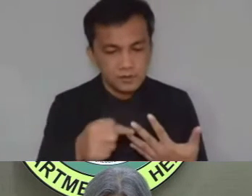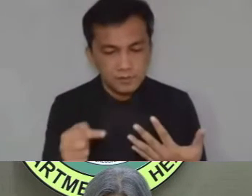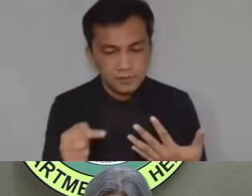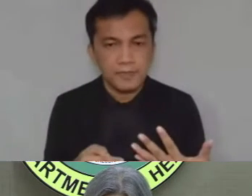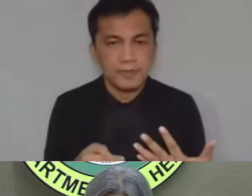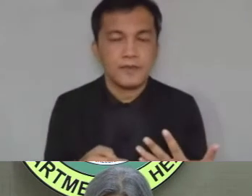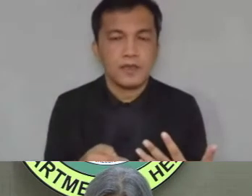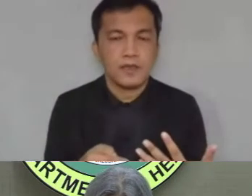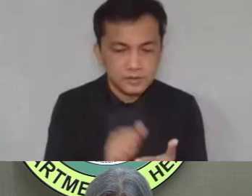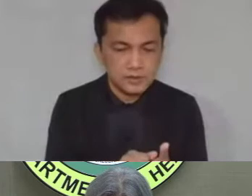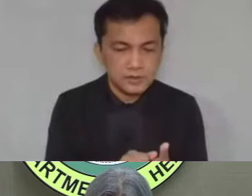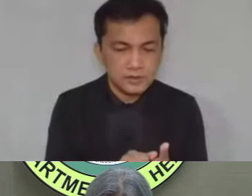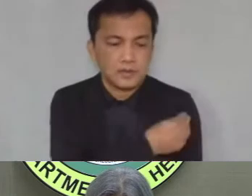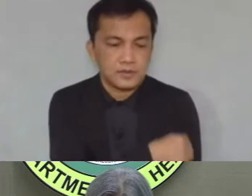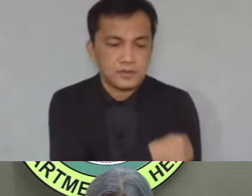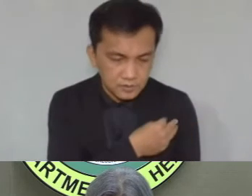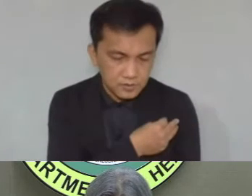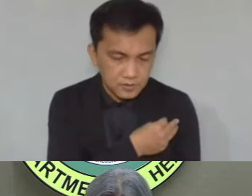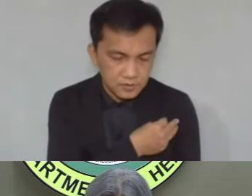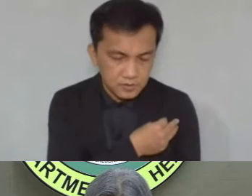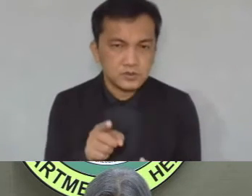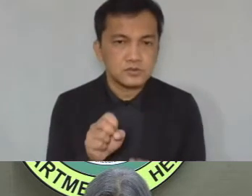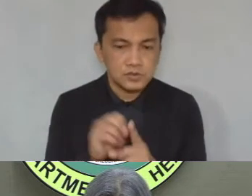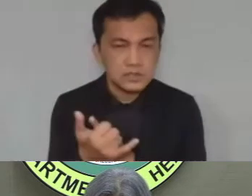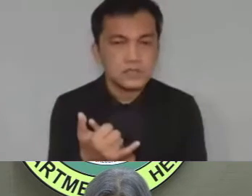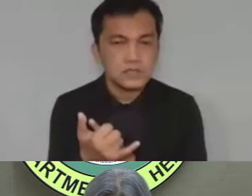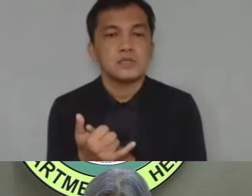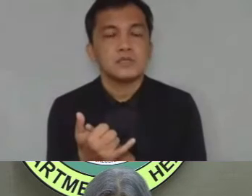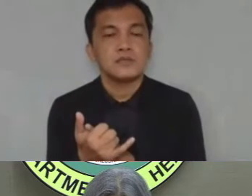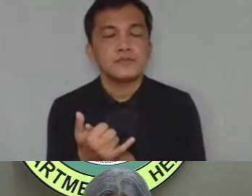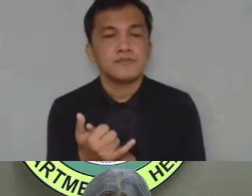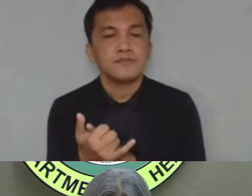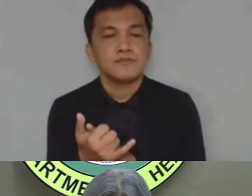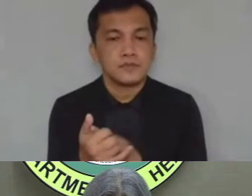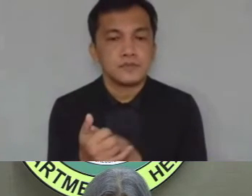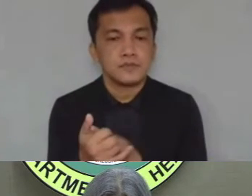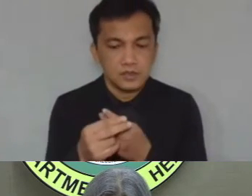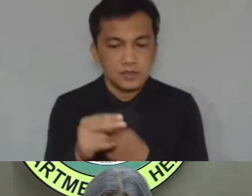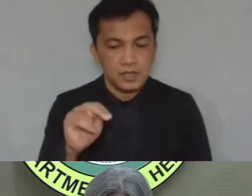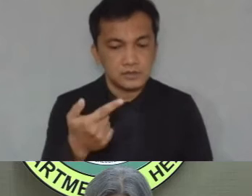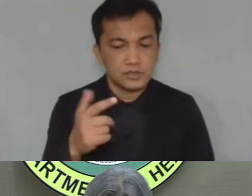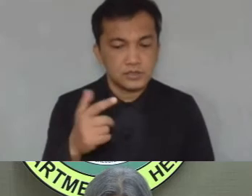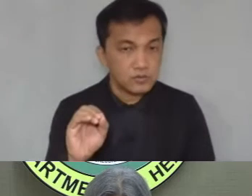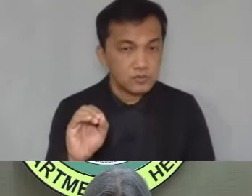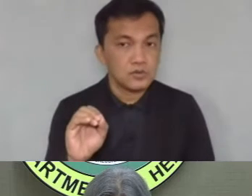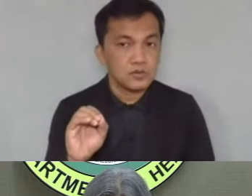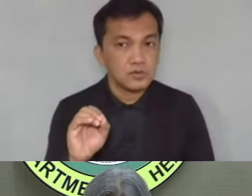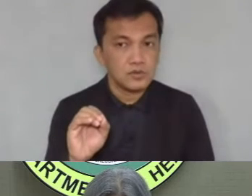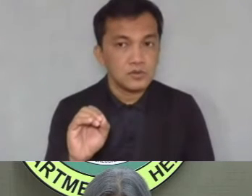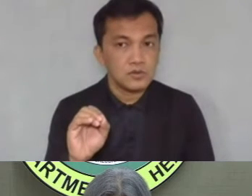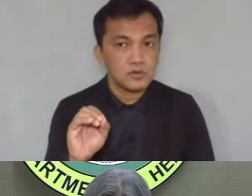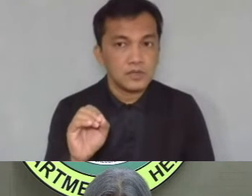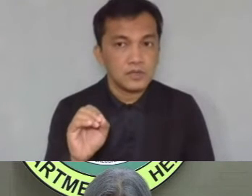Manila's DICT, academia, medical and specialty societies,